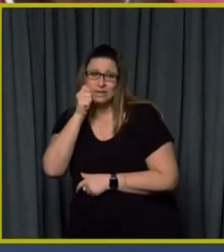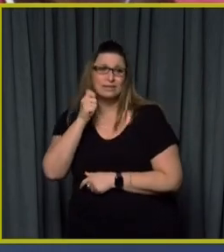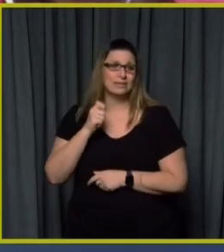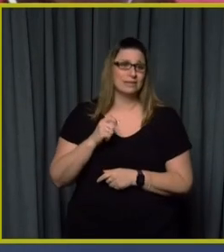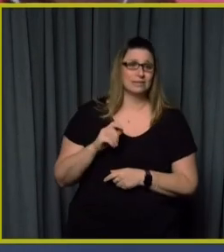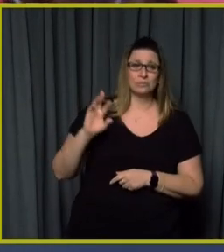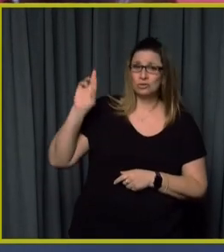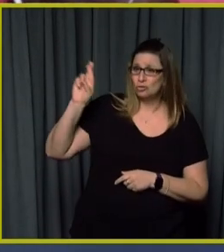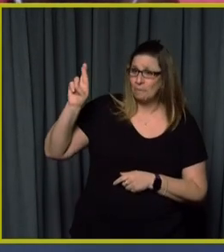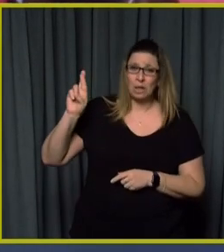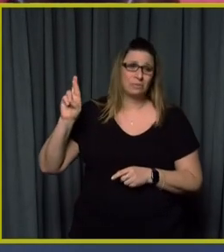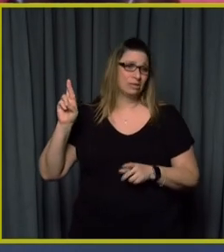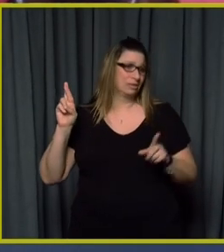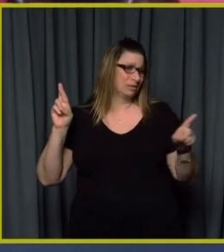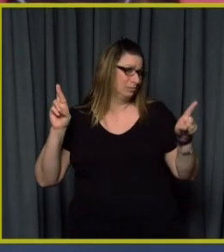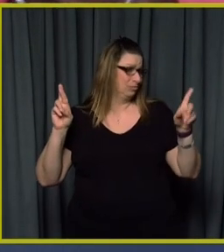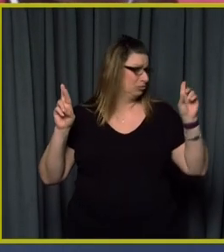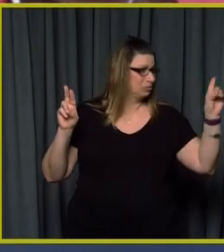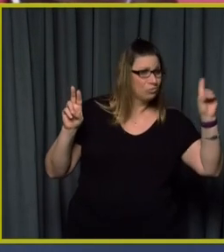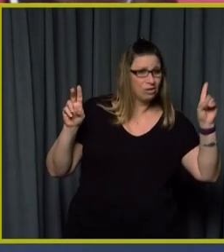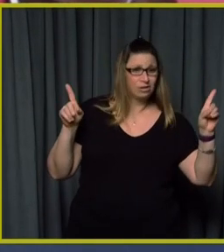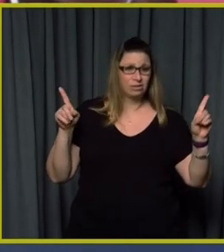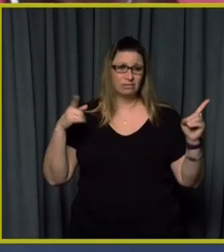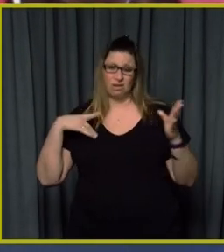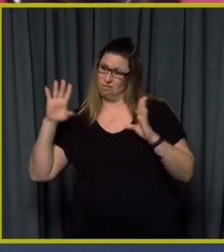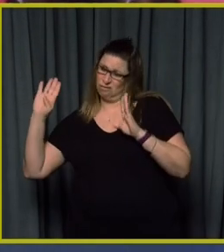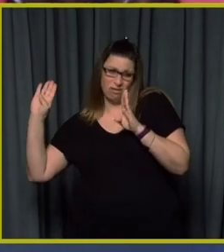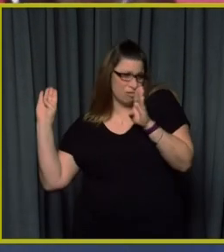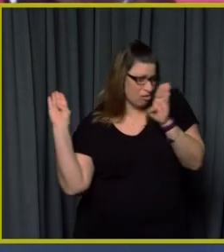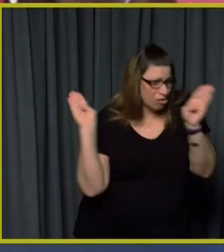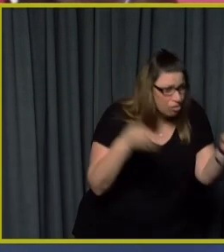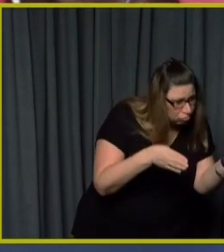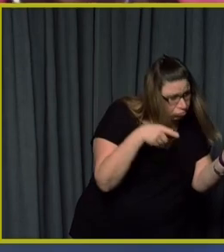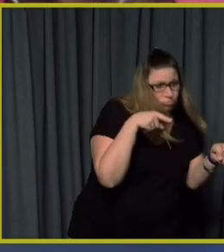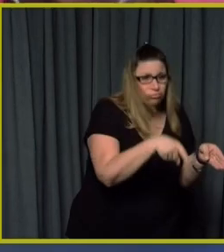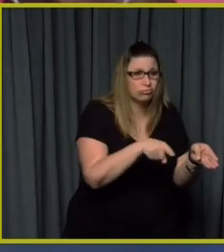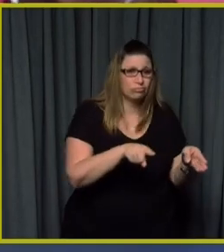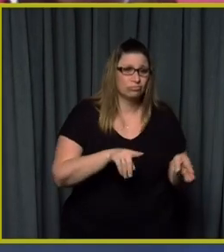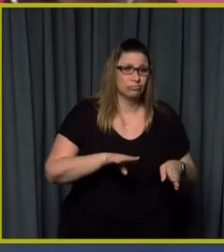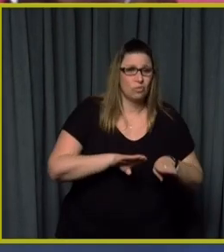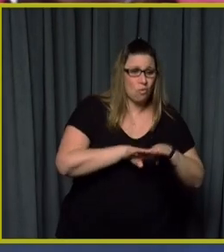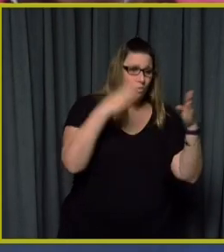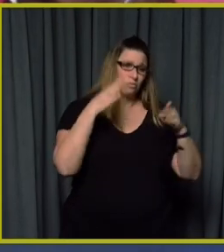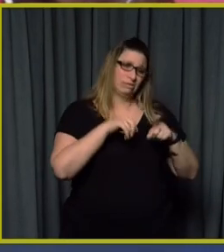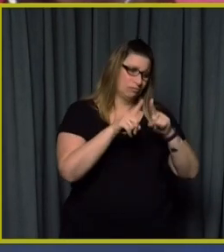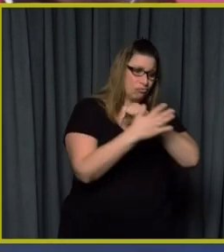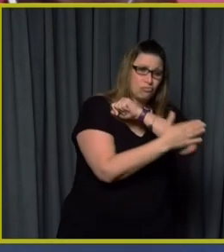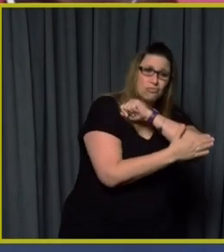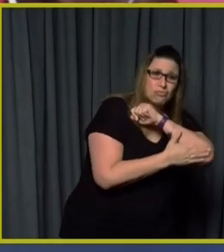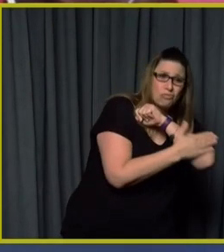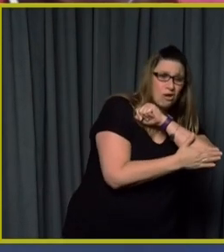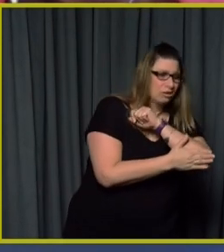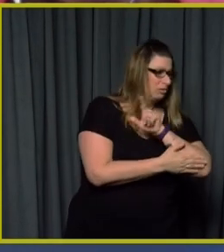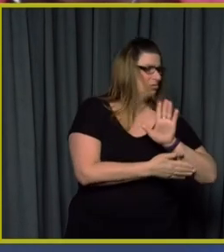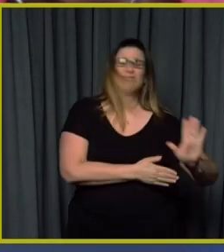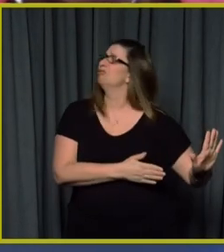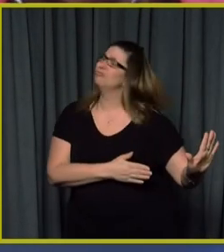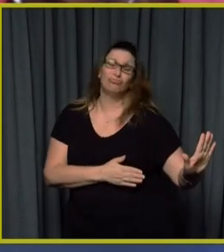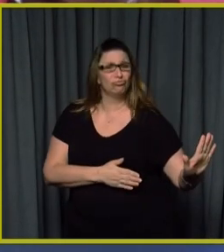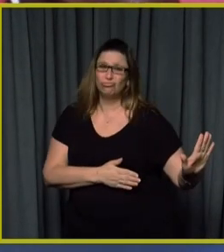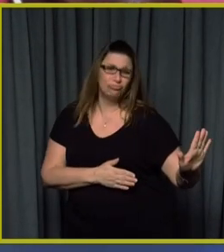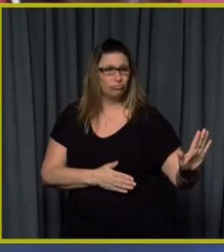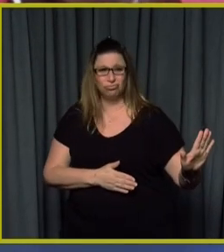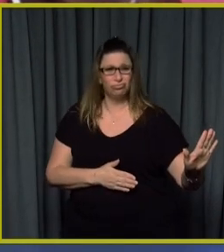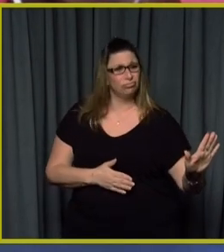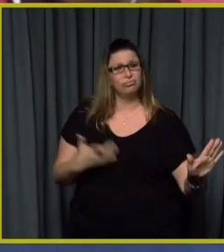that they were talking about this and said, oh, okay, well, we can reopen the country. And underneath that, underlying that, is this idea that